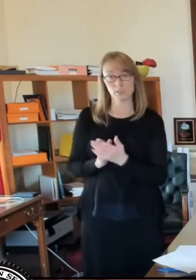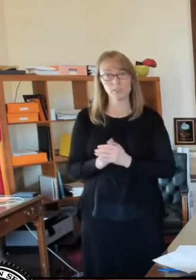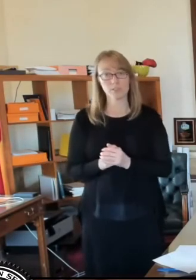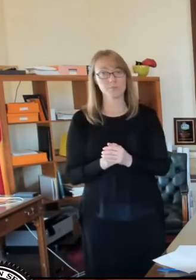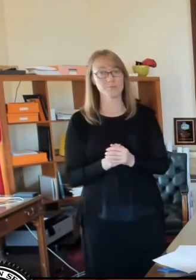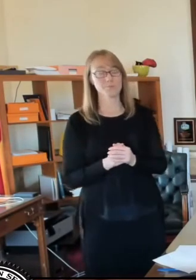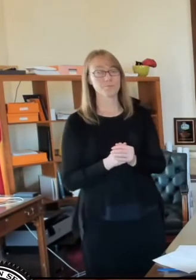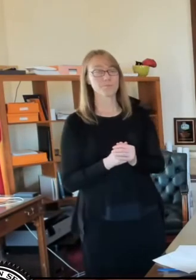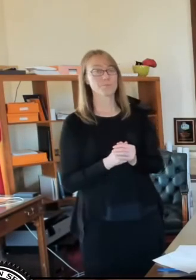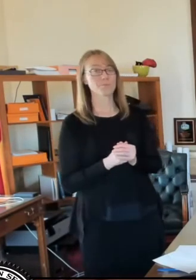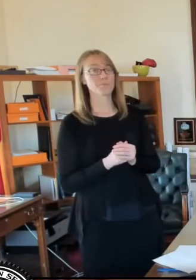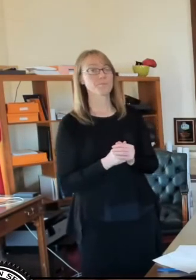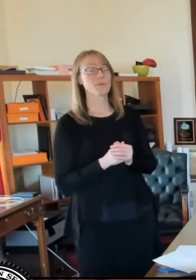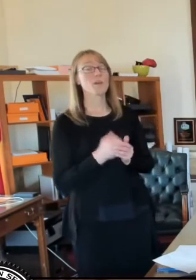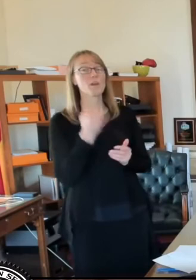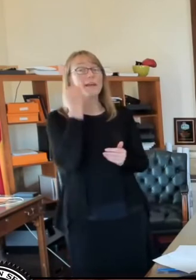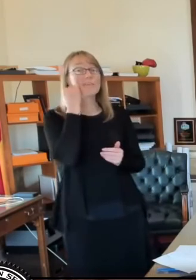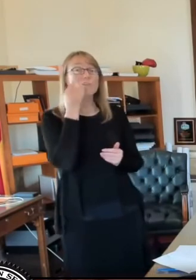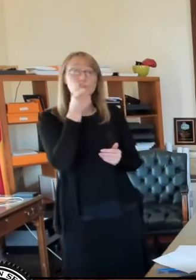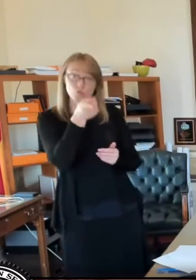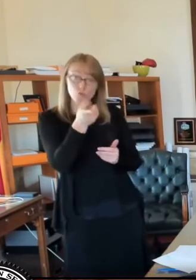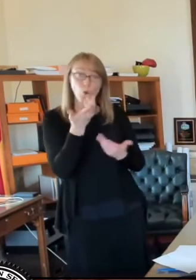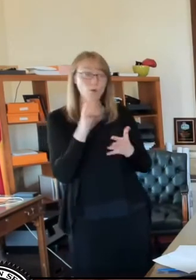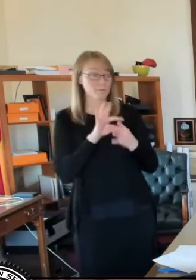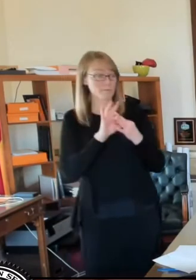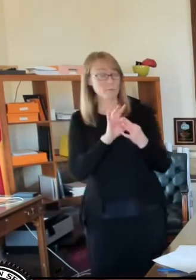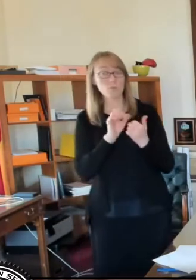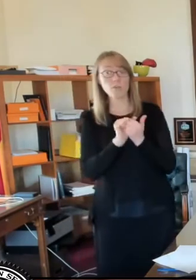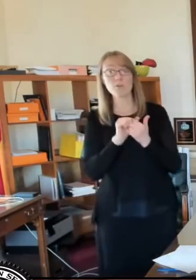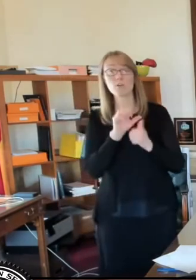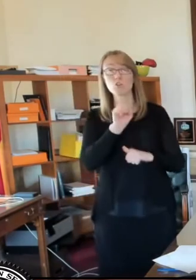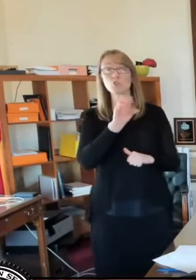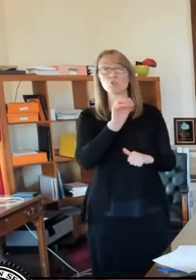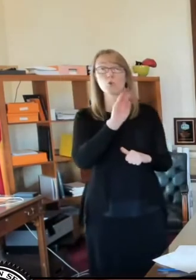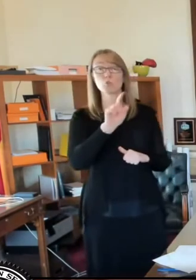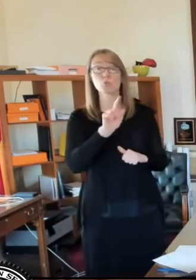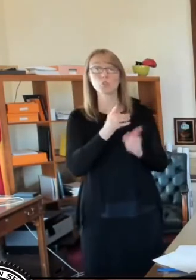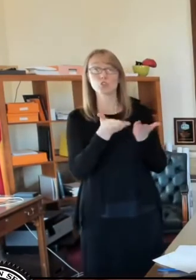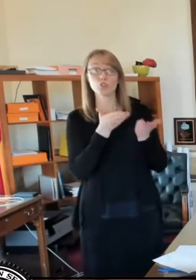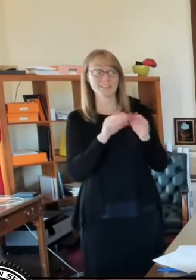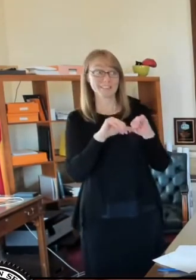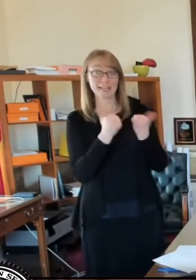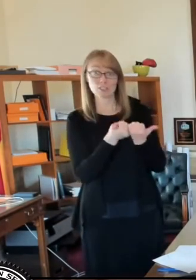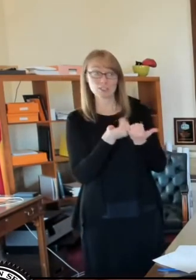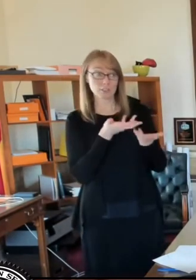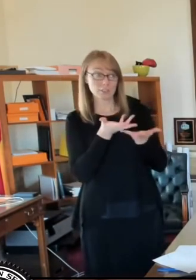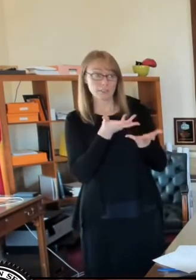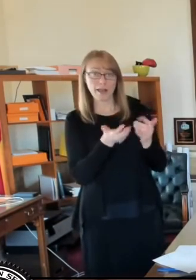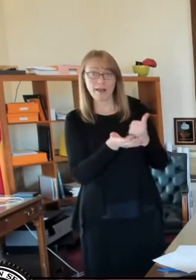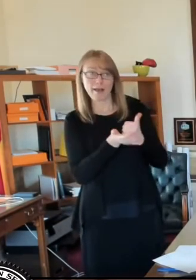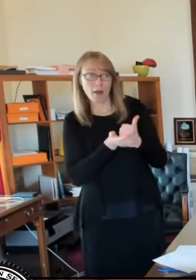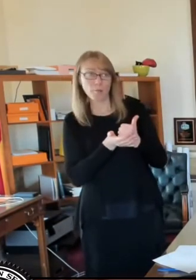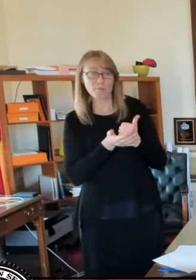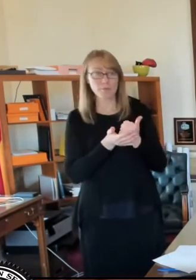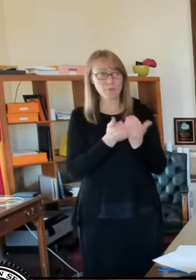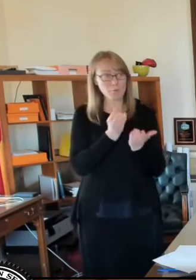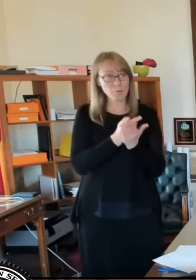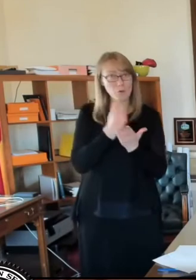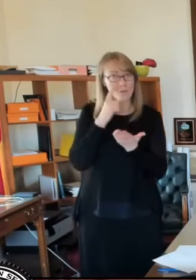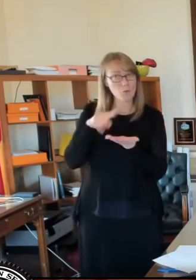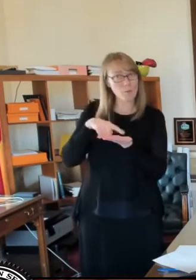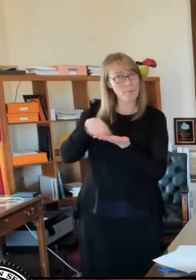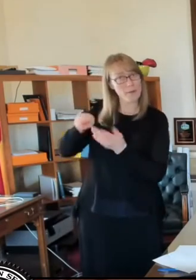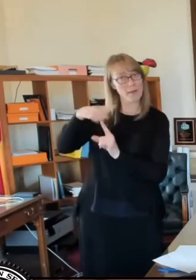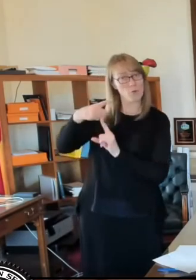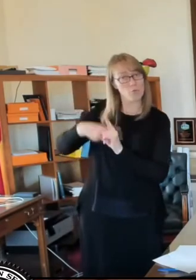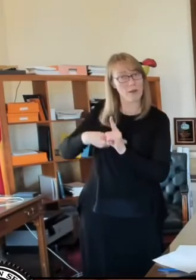been assigned to a social service agency, please get back to them quickly. Because there is a point in the not too distant